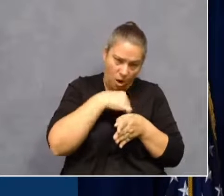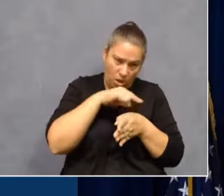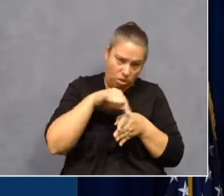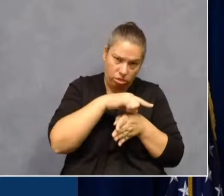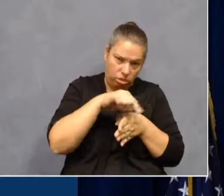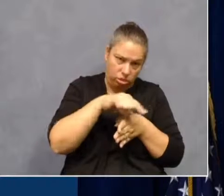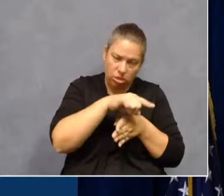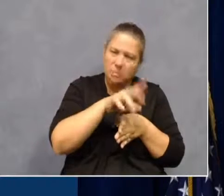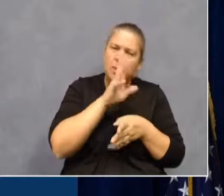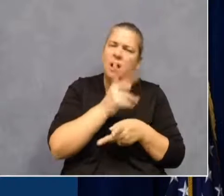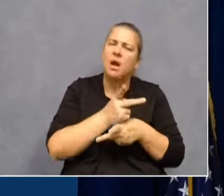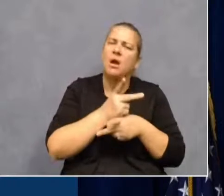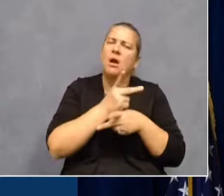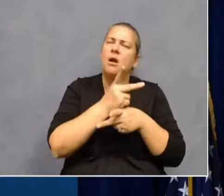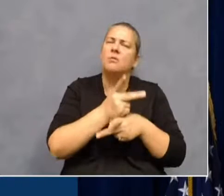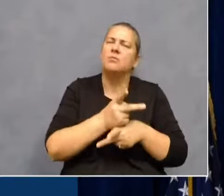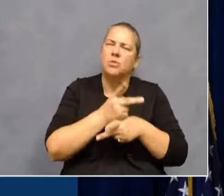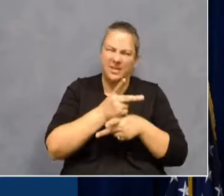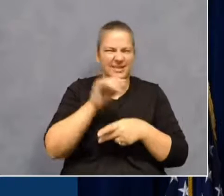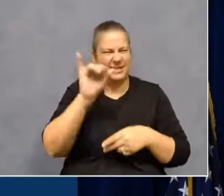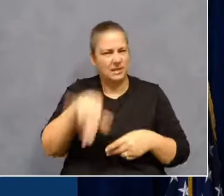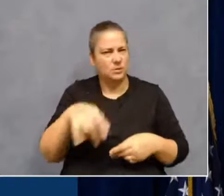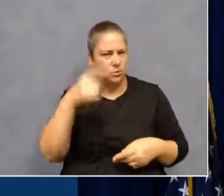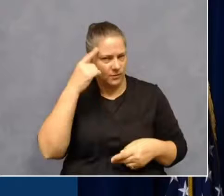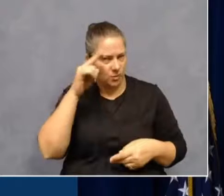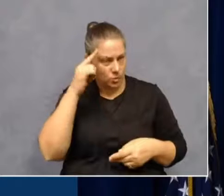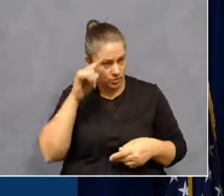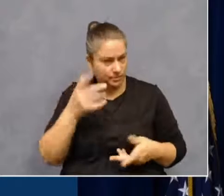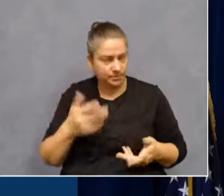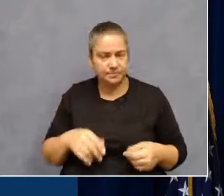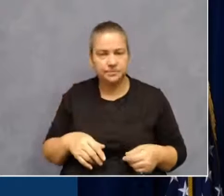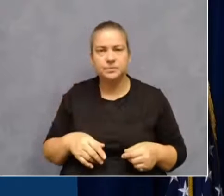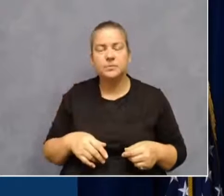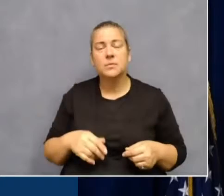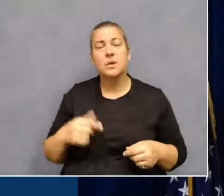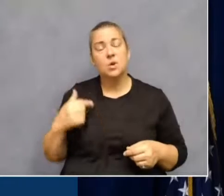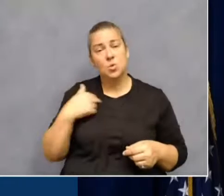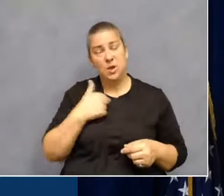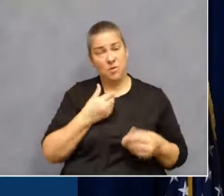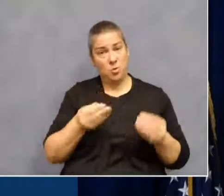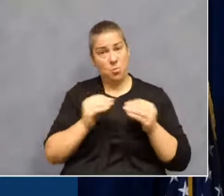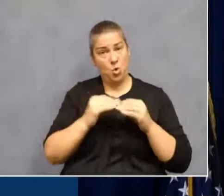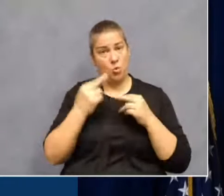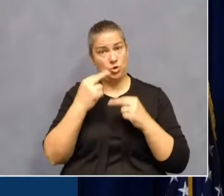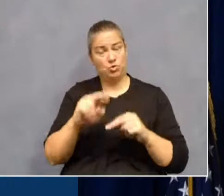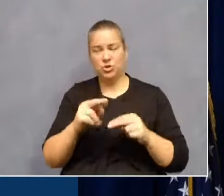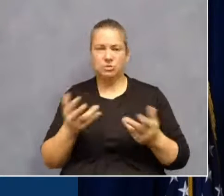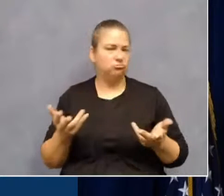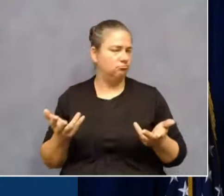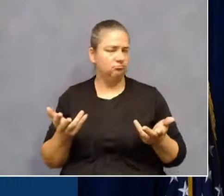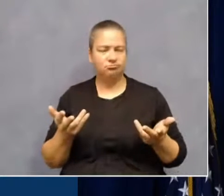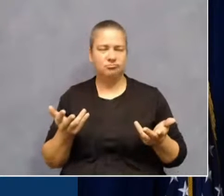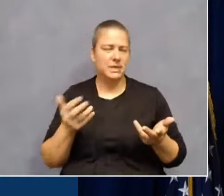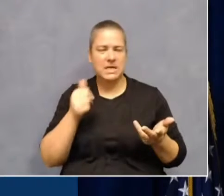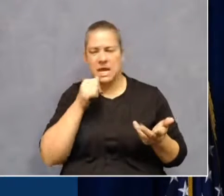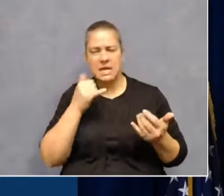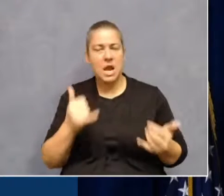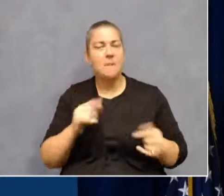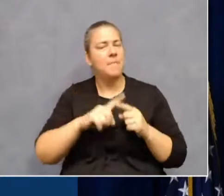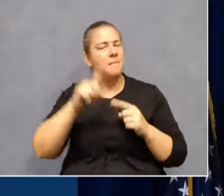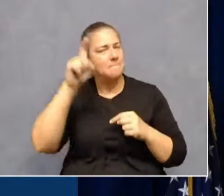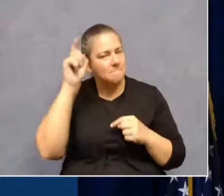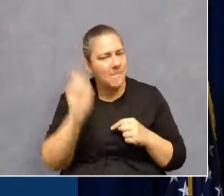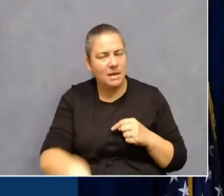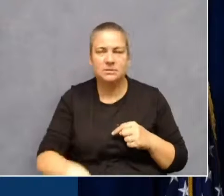be while there. We are not currently looking at more restrictions, but we have got to get these numbers going down.